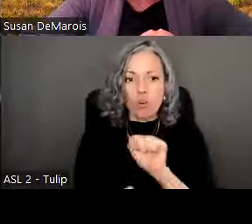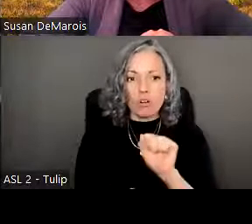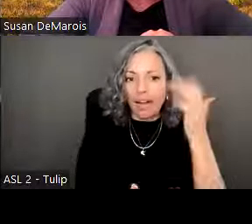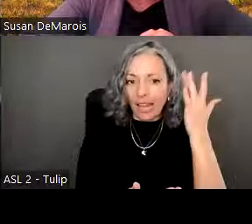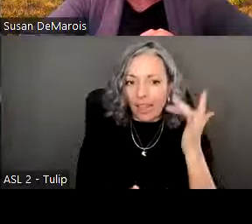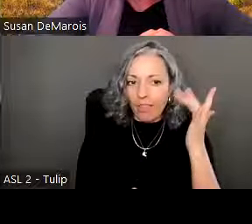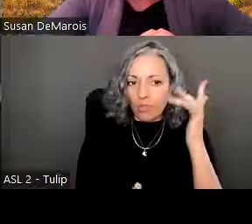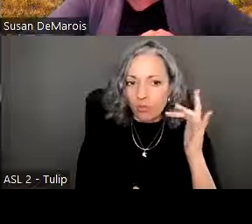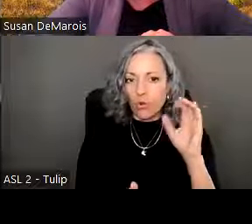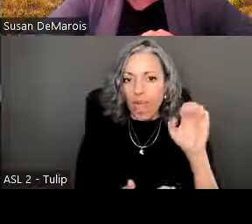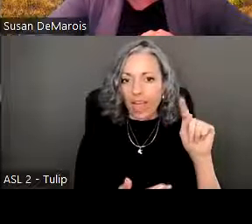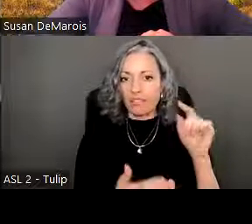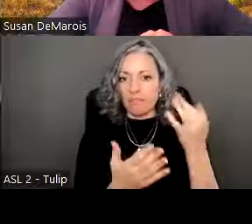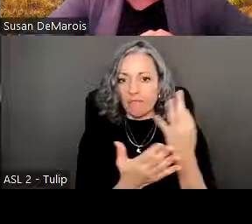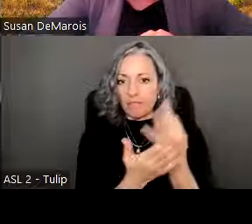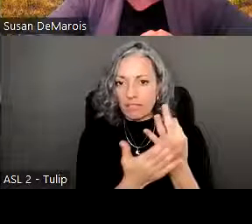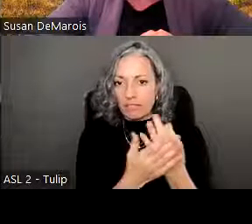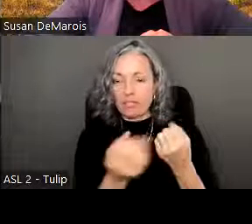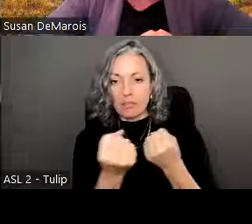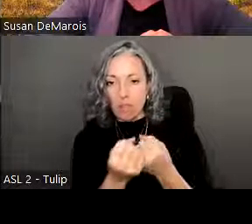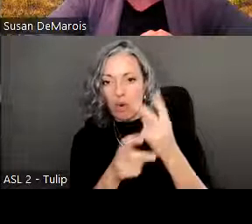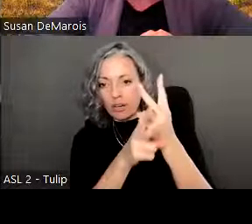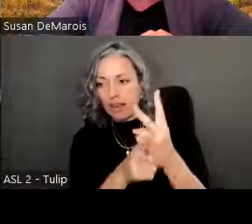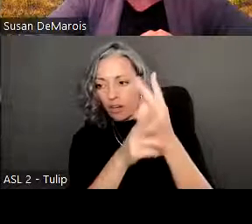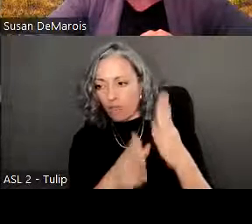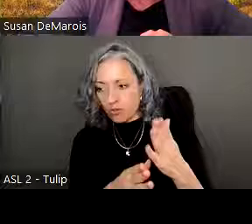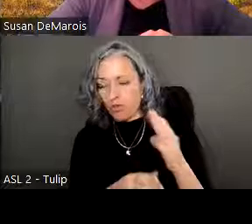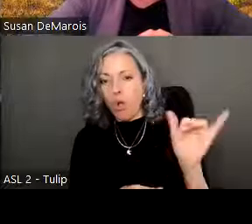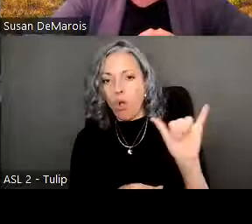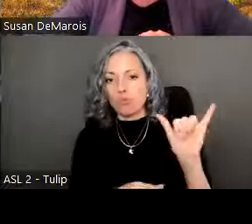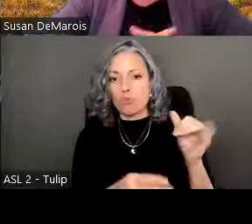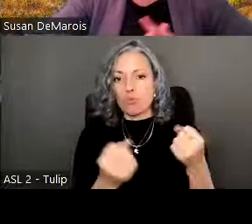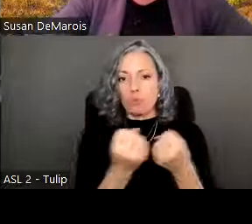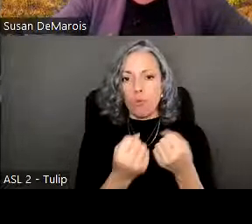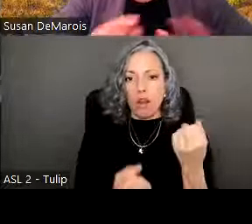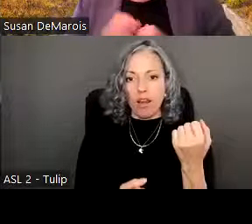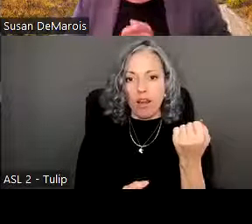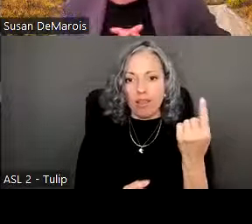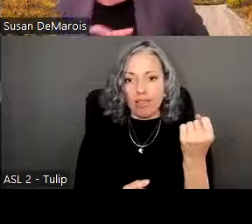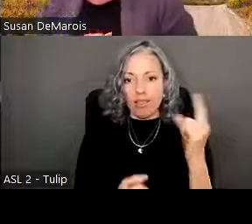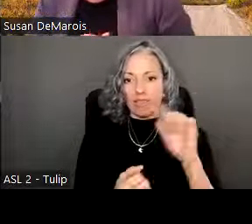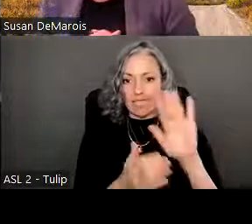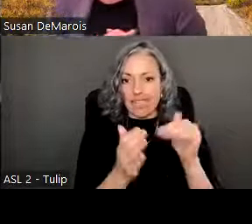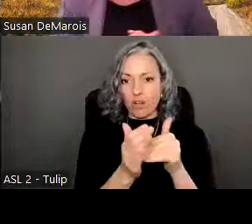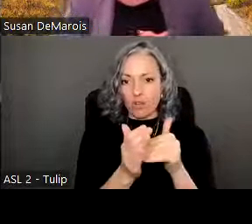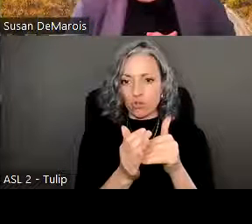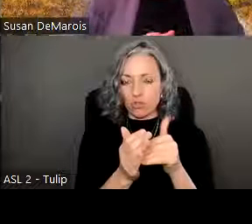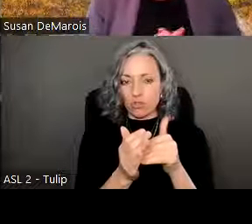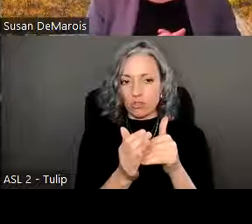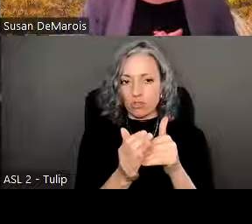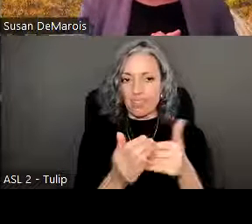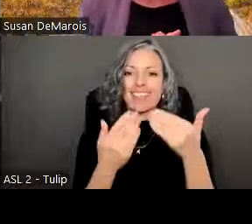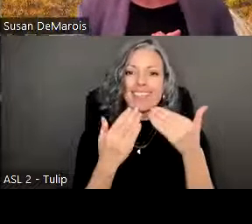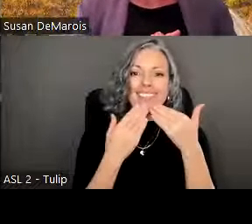of family caregivers. And we also support the 11 Caregiver Resource Centers that we thank you, Kathy,